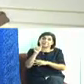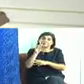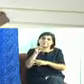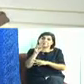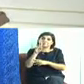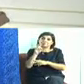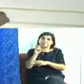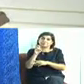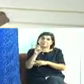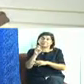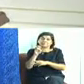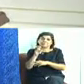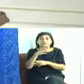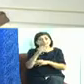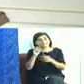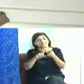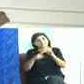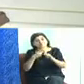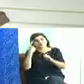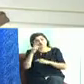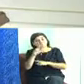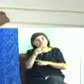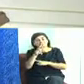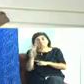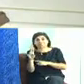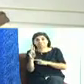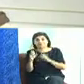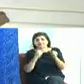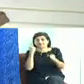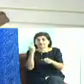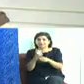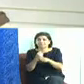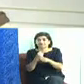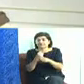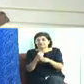for 37 years.